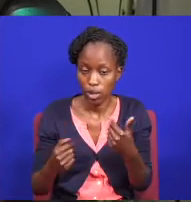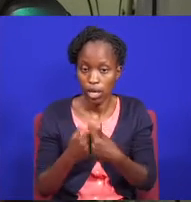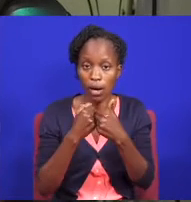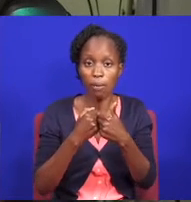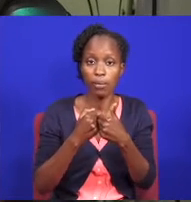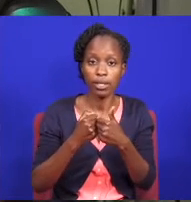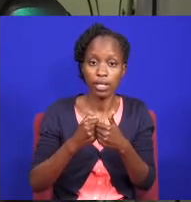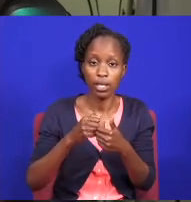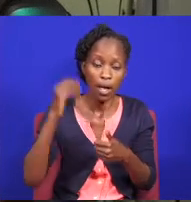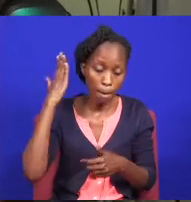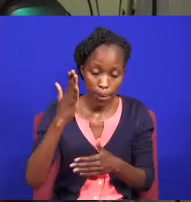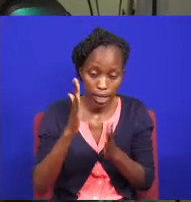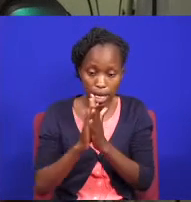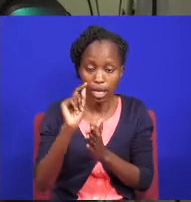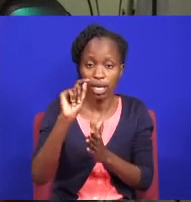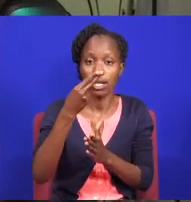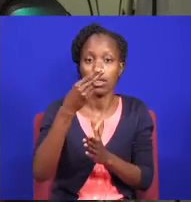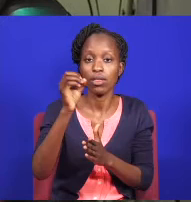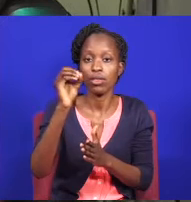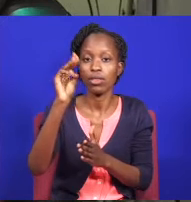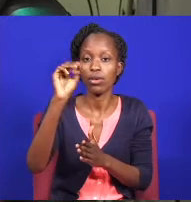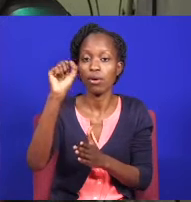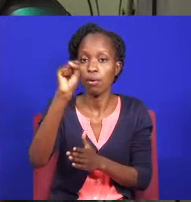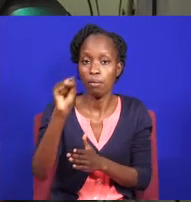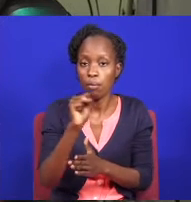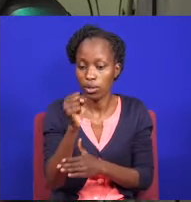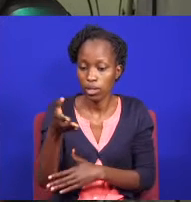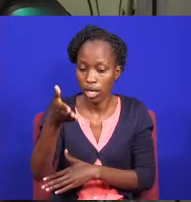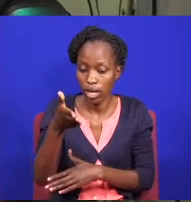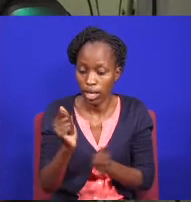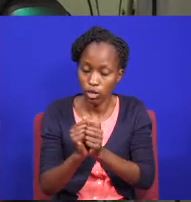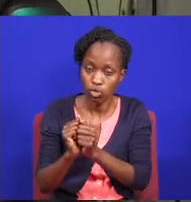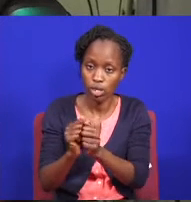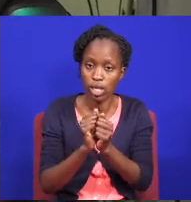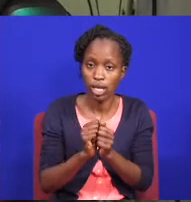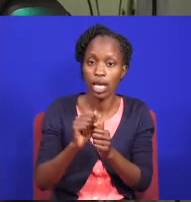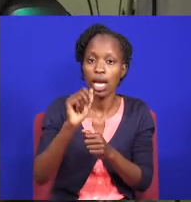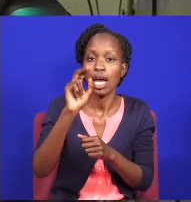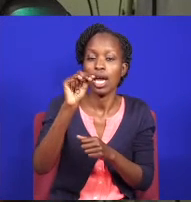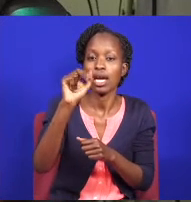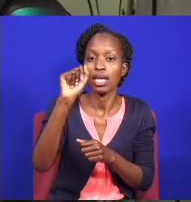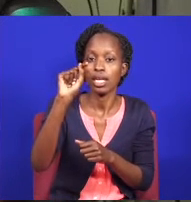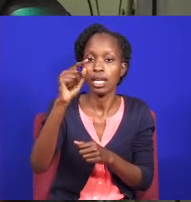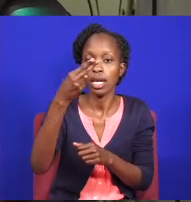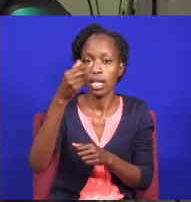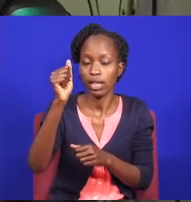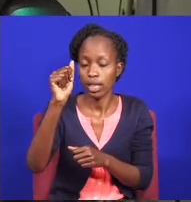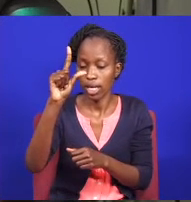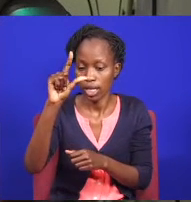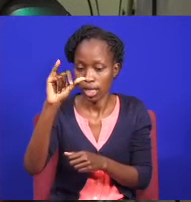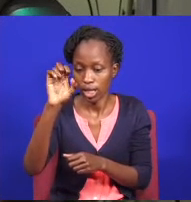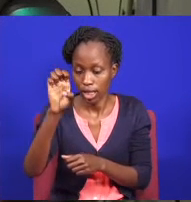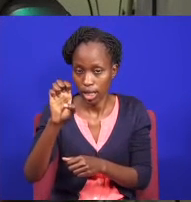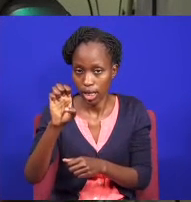and Thomas, who was also called Didymus, were there together. Nathanael from Cana in Galilee and